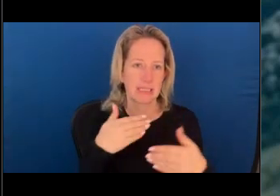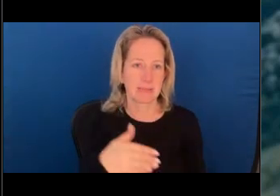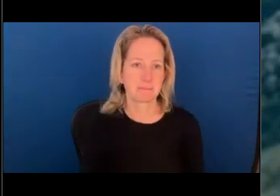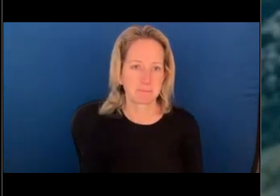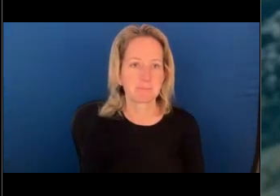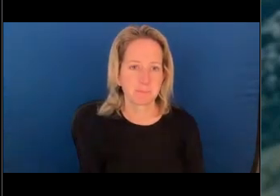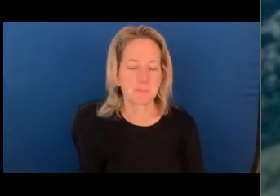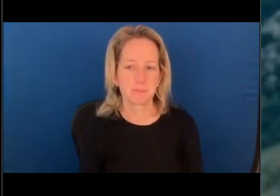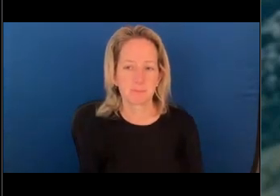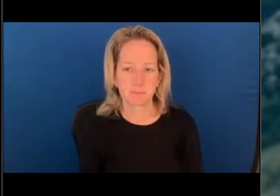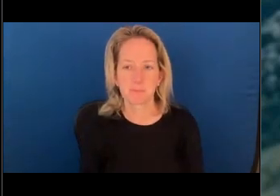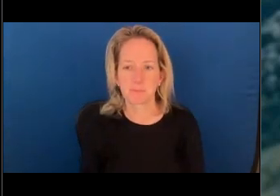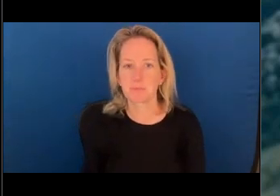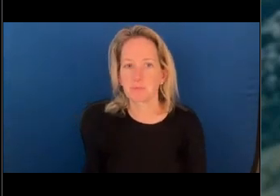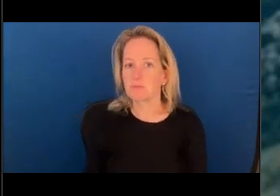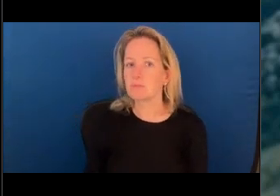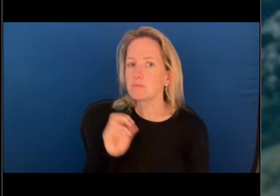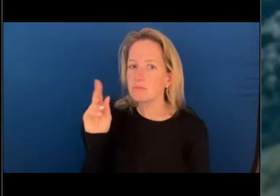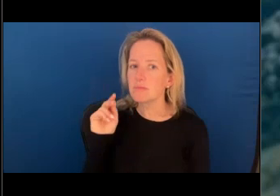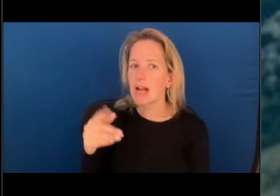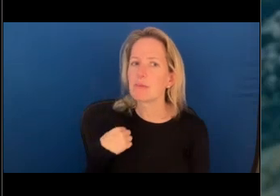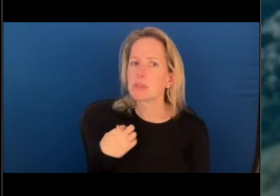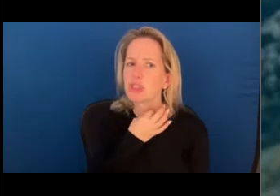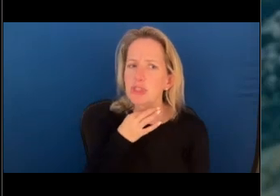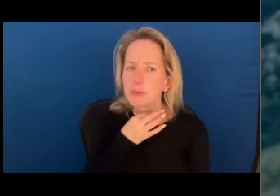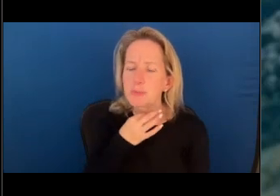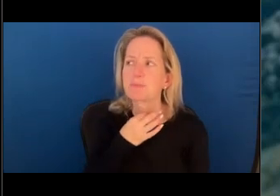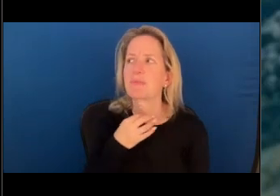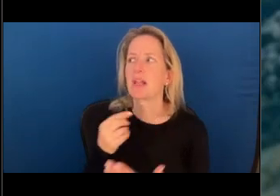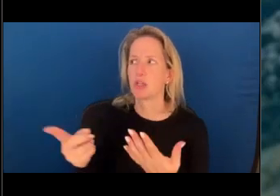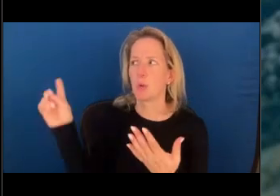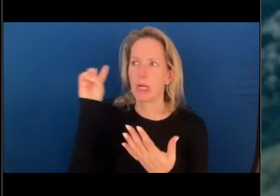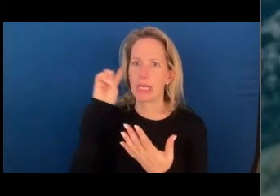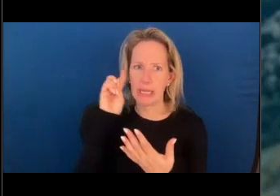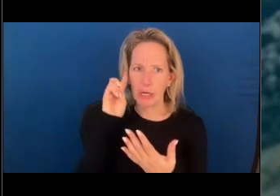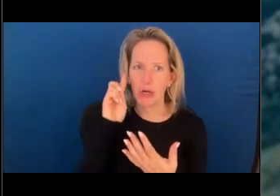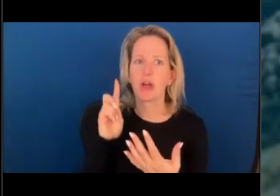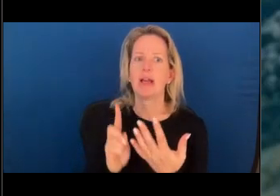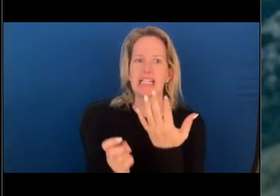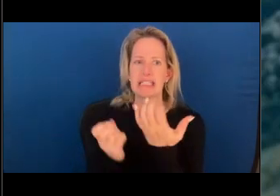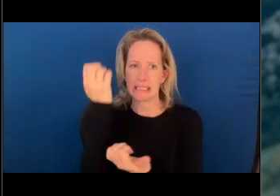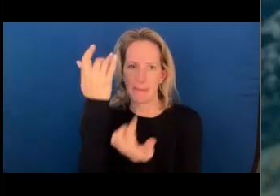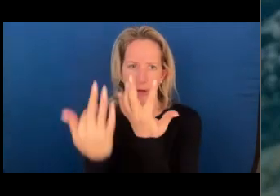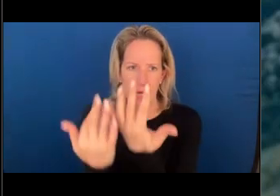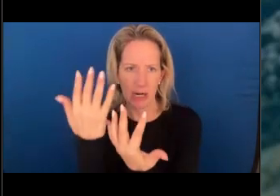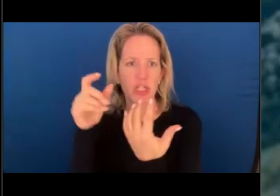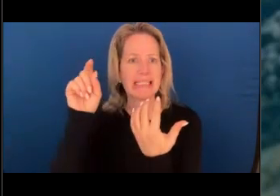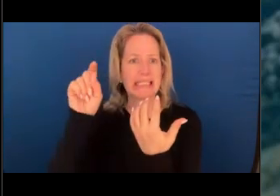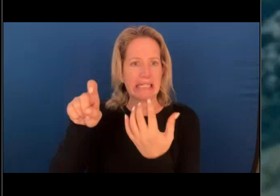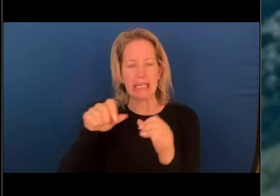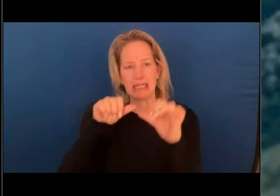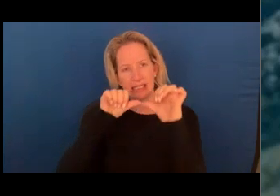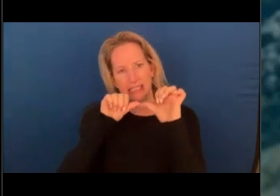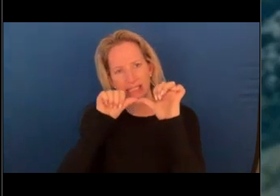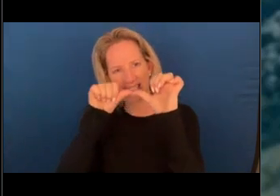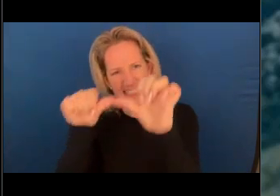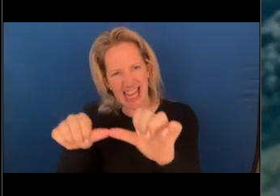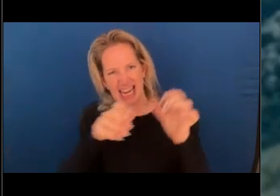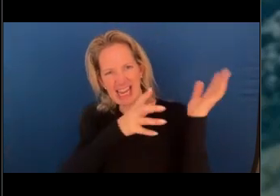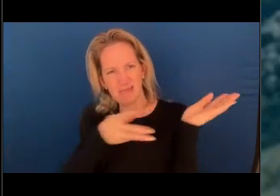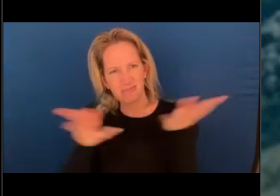Awesome. I was curious, I feel like you hear about how incinerators need a steady stream of waste to operate efficiently, and a lot of times they're